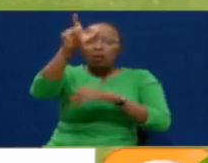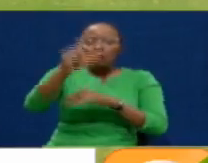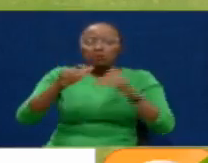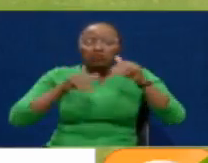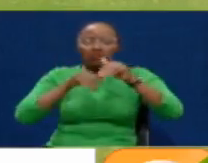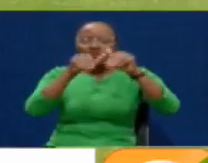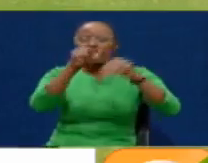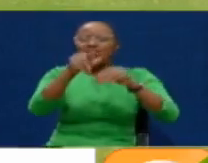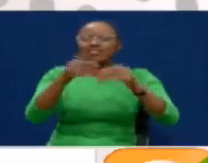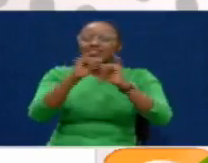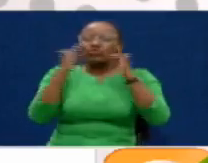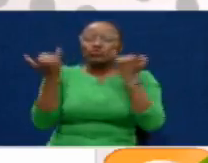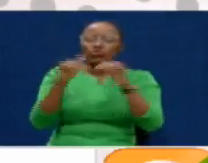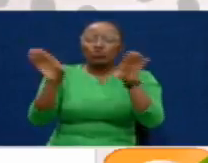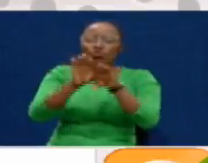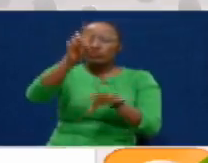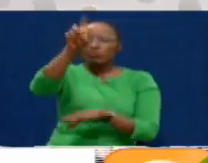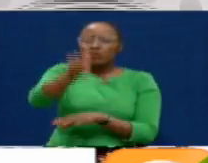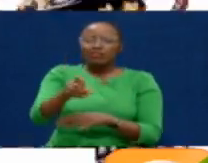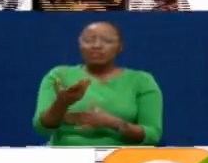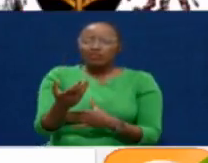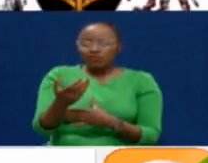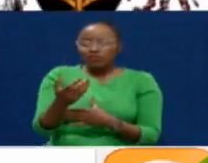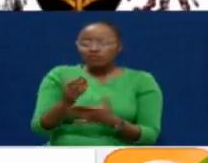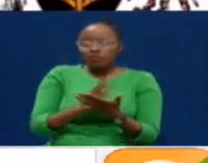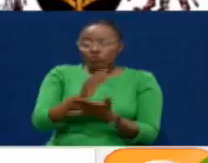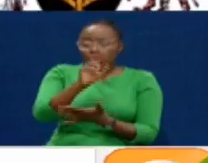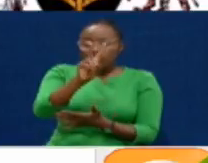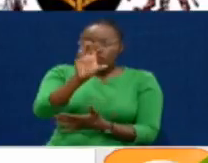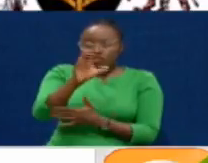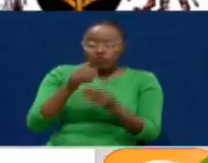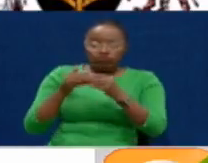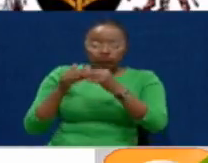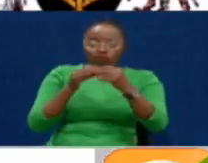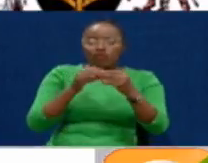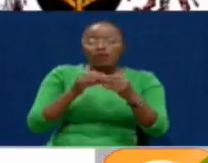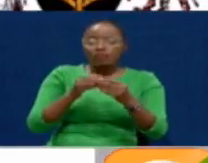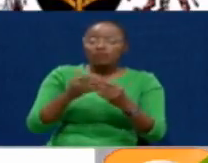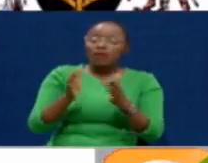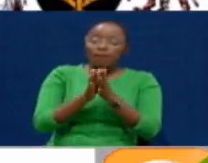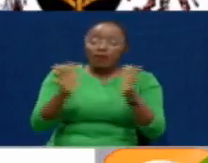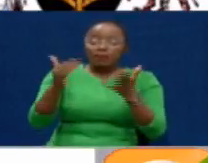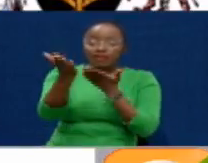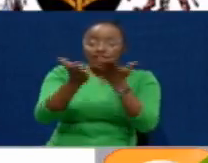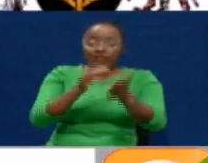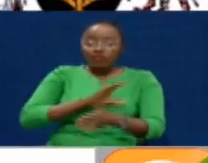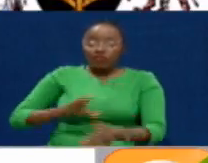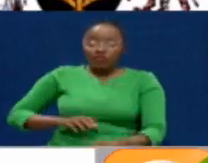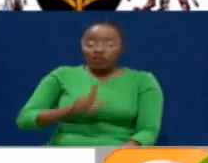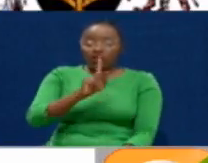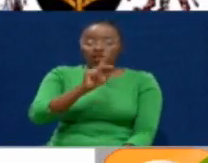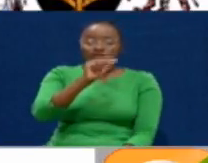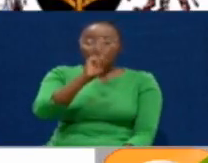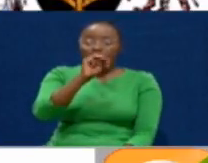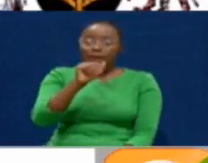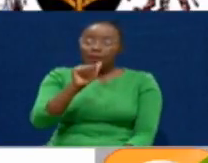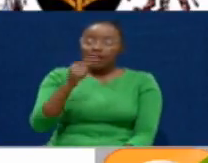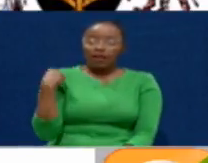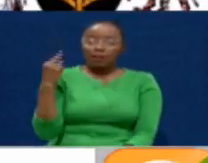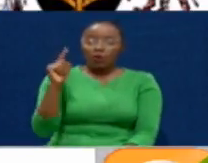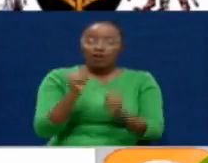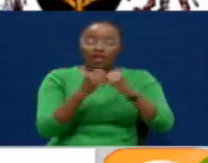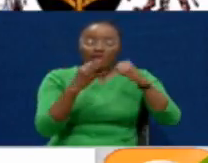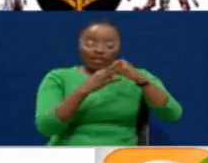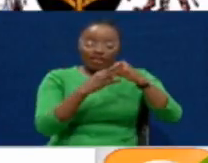That institution should be closed. In the Vice Chancellor's recruitment process spearheaded by the Public Service Commission, Kiama was ranked first with an